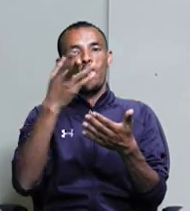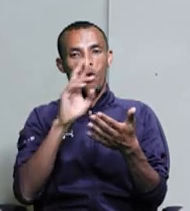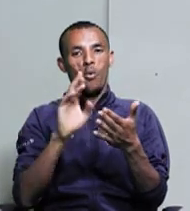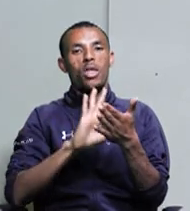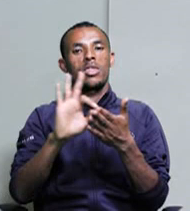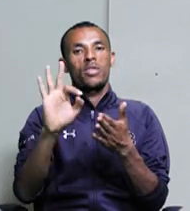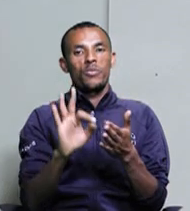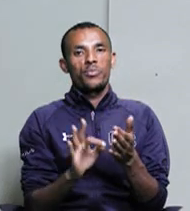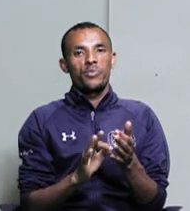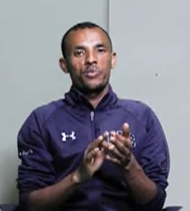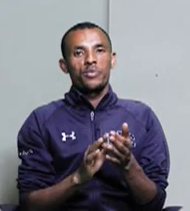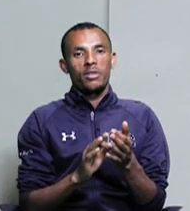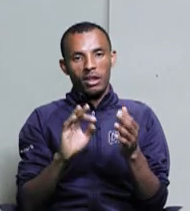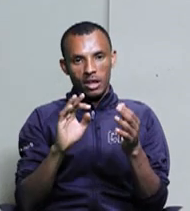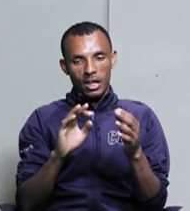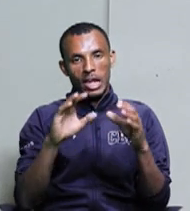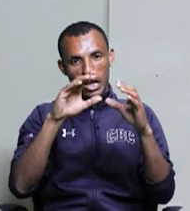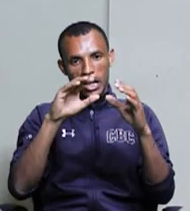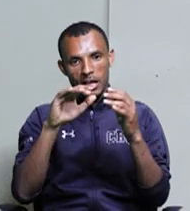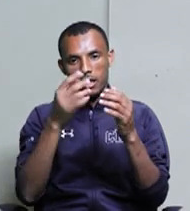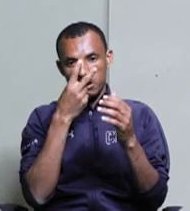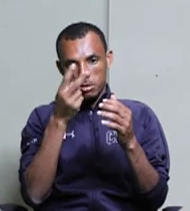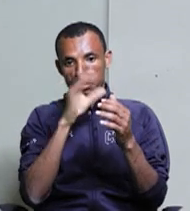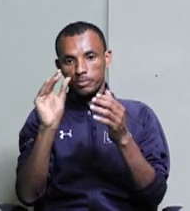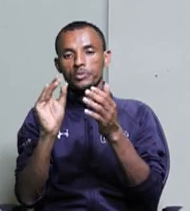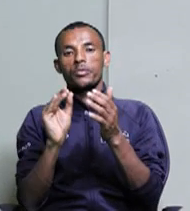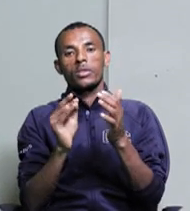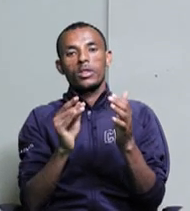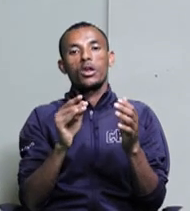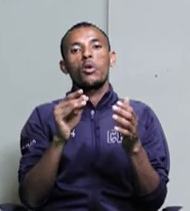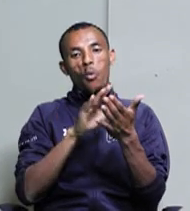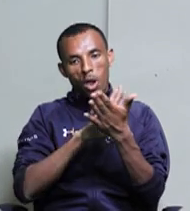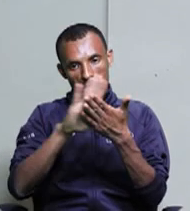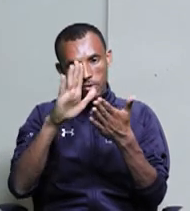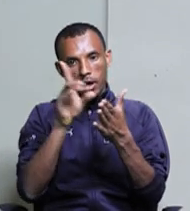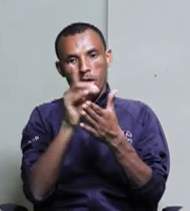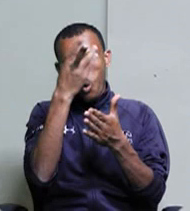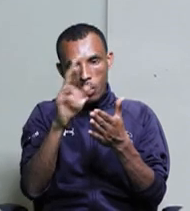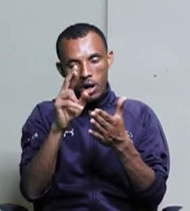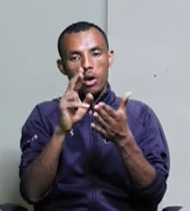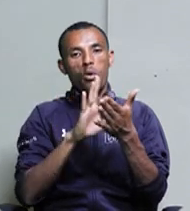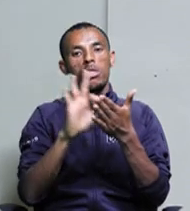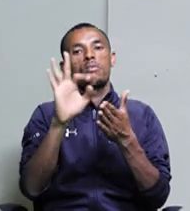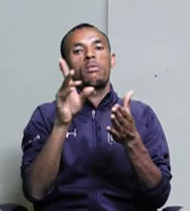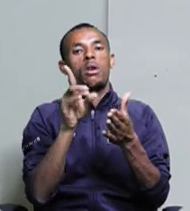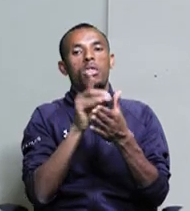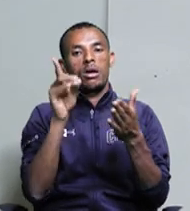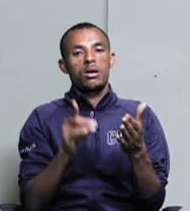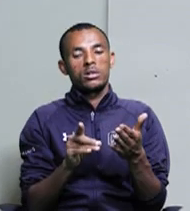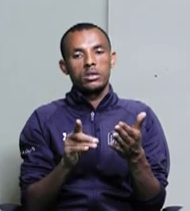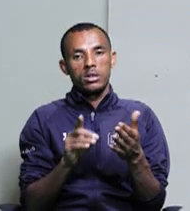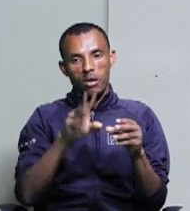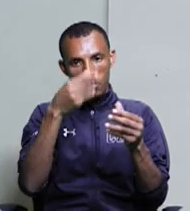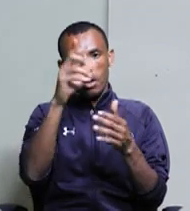quantitative. Classify the following data as qualitative and quantitative. I'll give